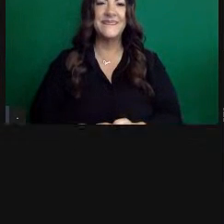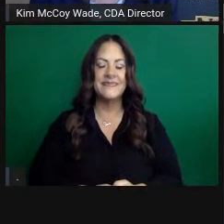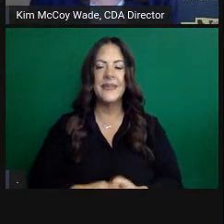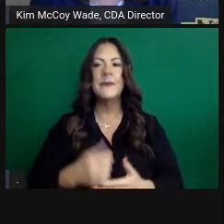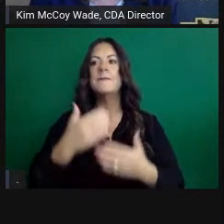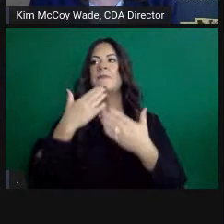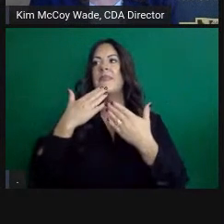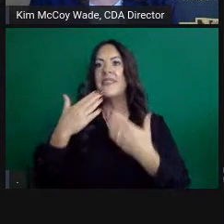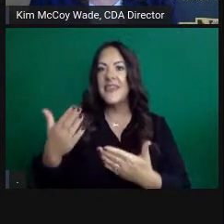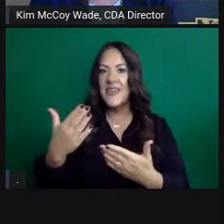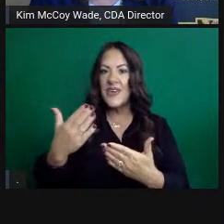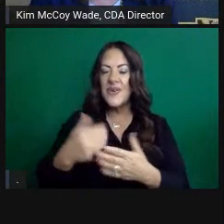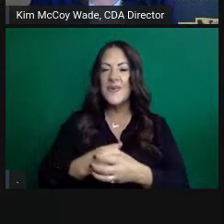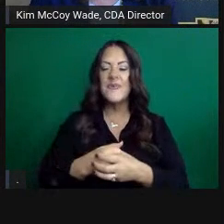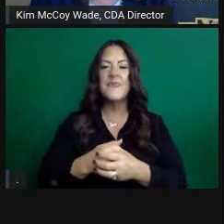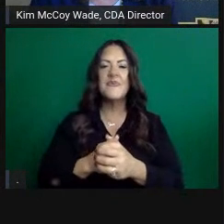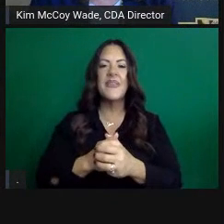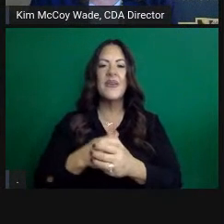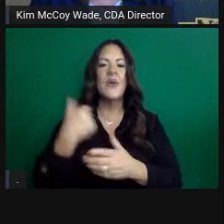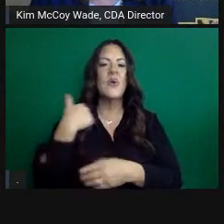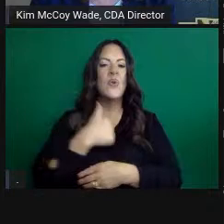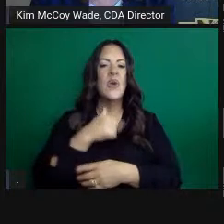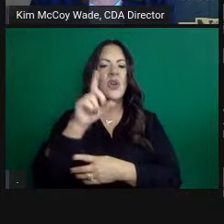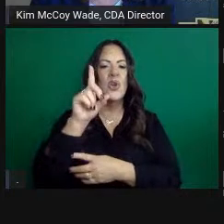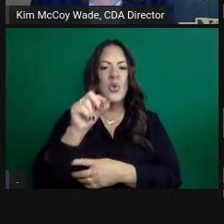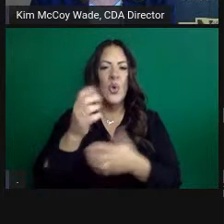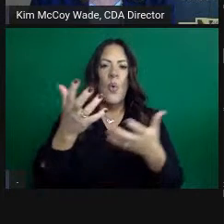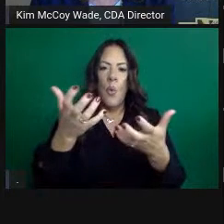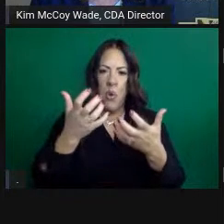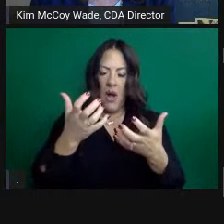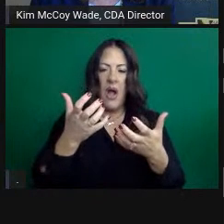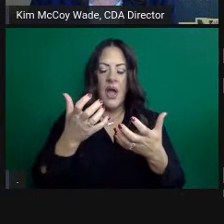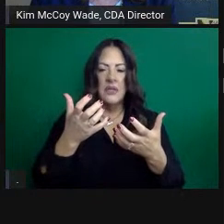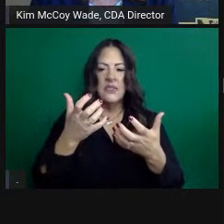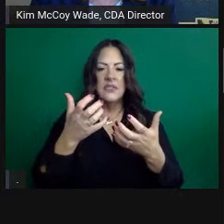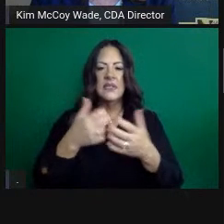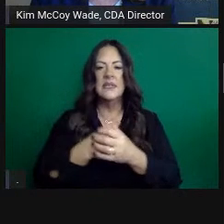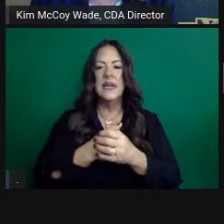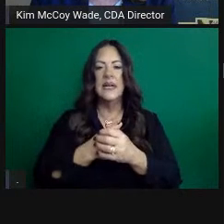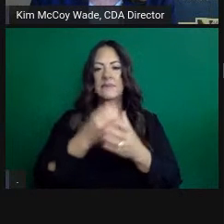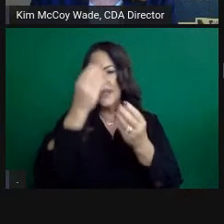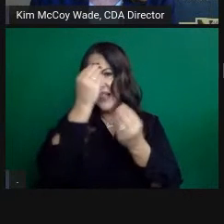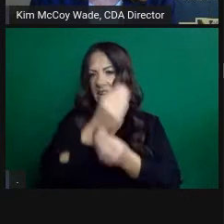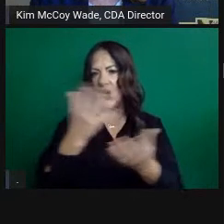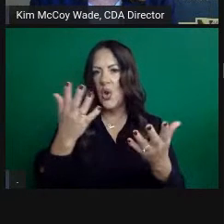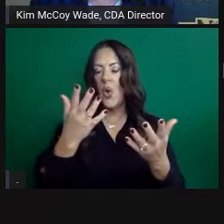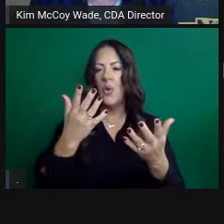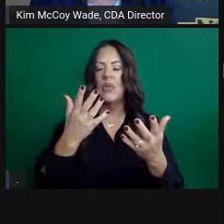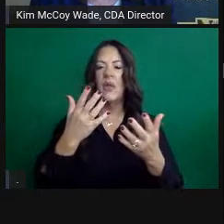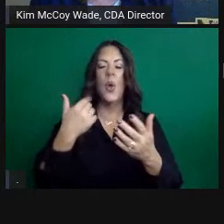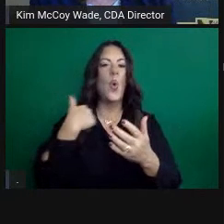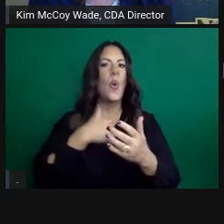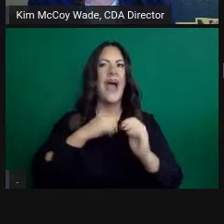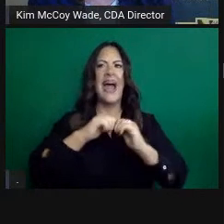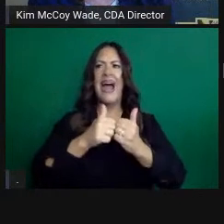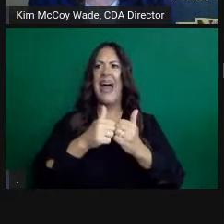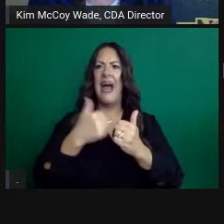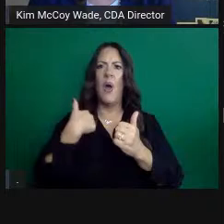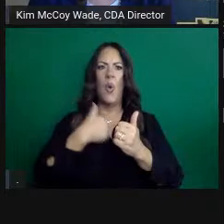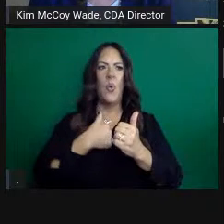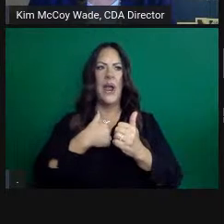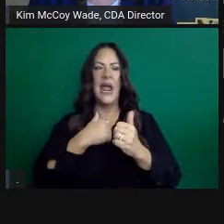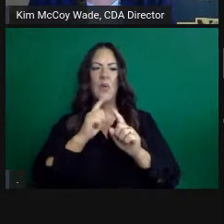you, Secretary. And we very much do want to start, next slide, with the pandemic response, where we are all laser